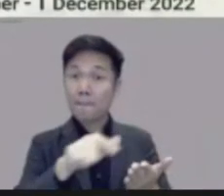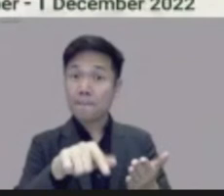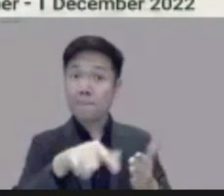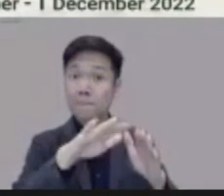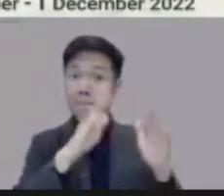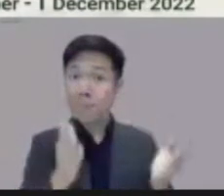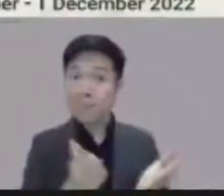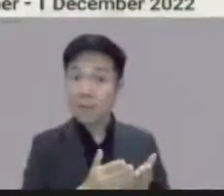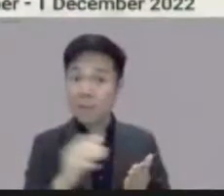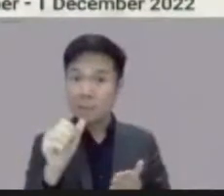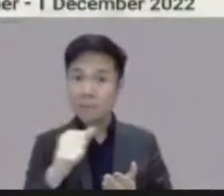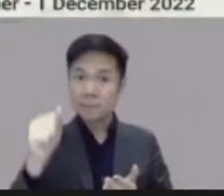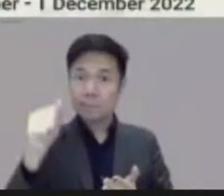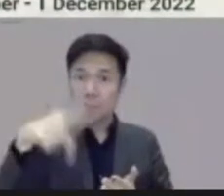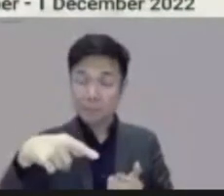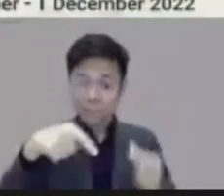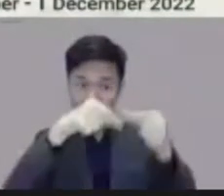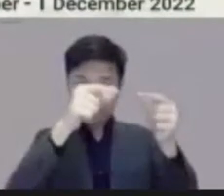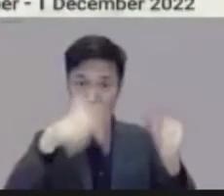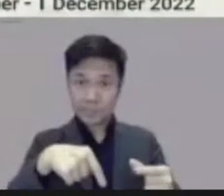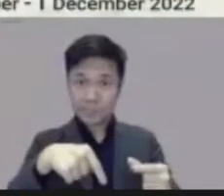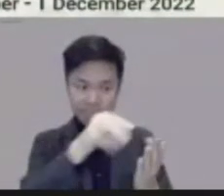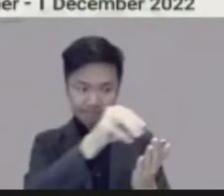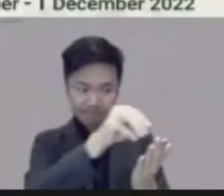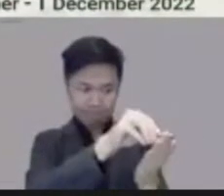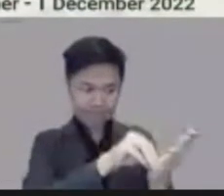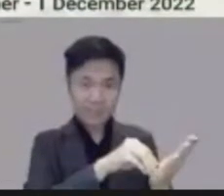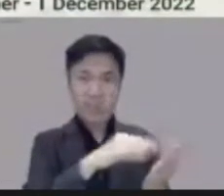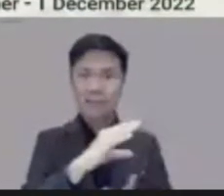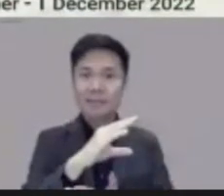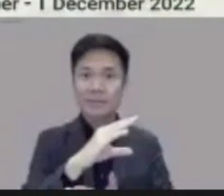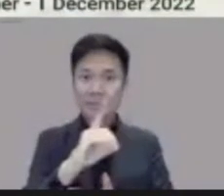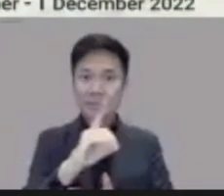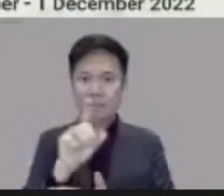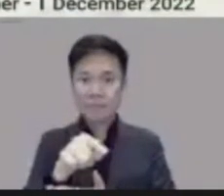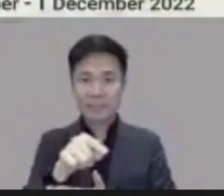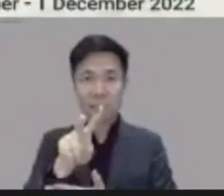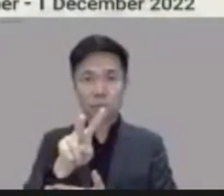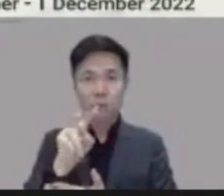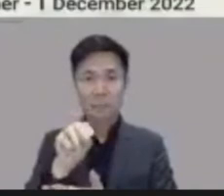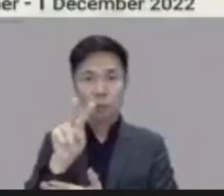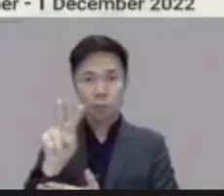Pacific as summarized in CD slash 2022-2